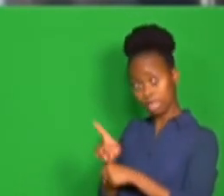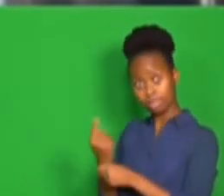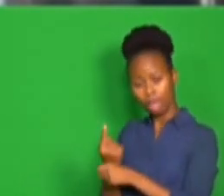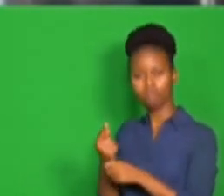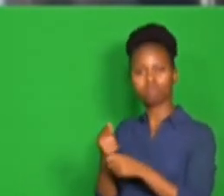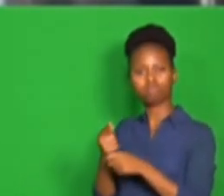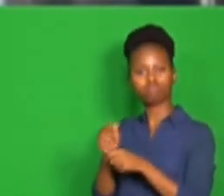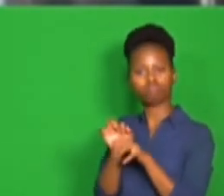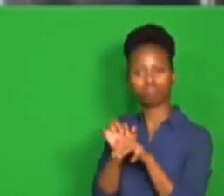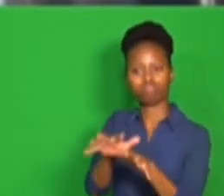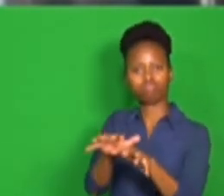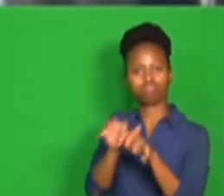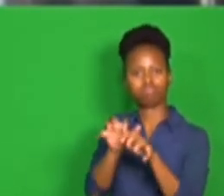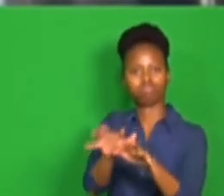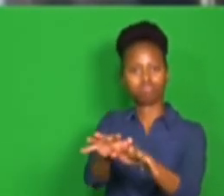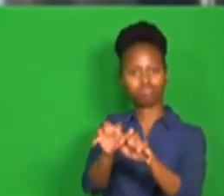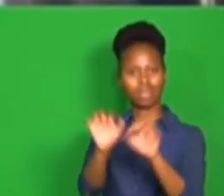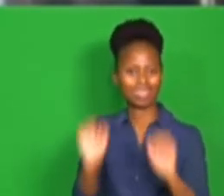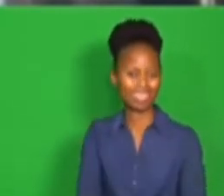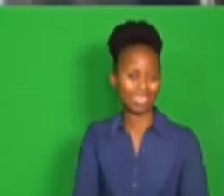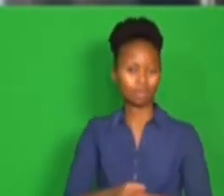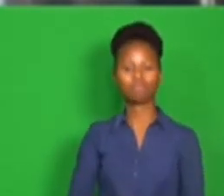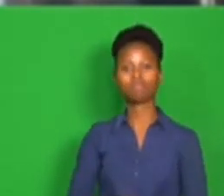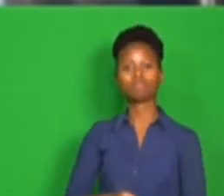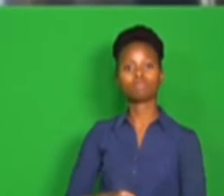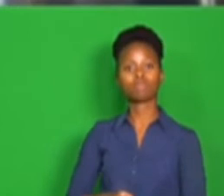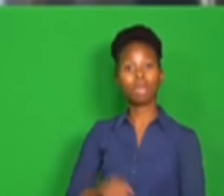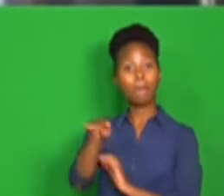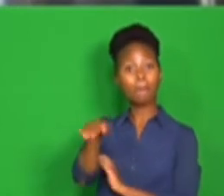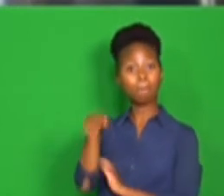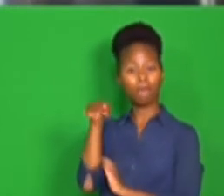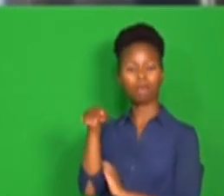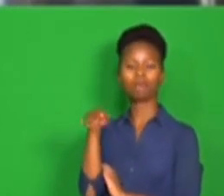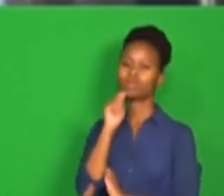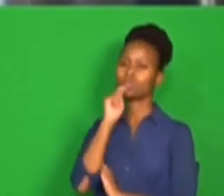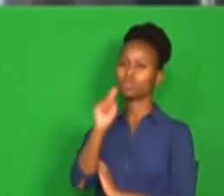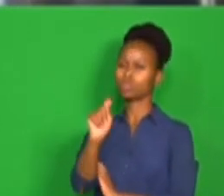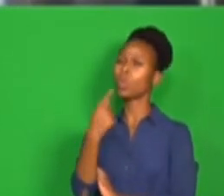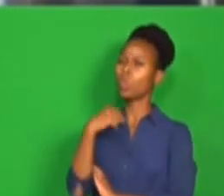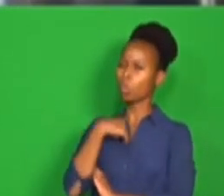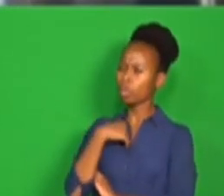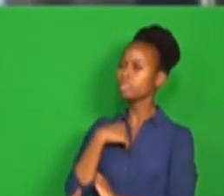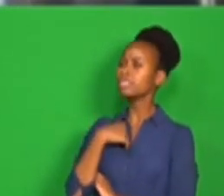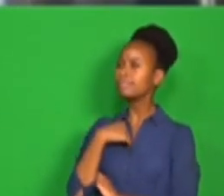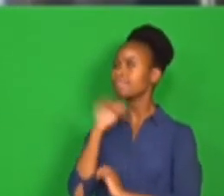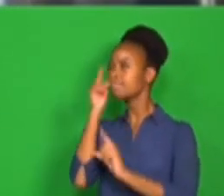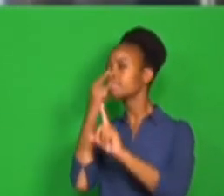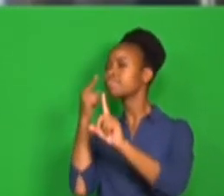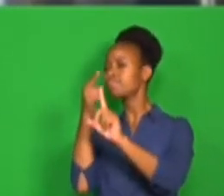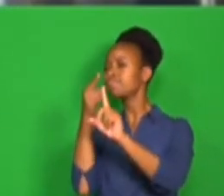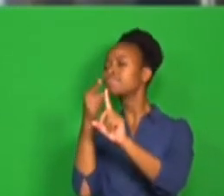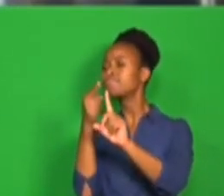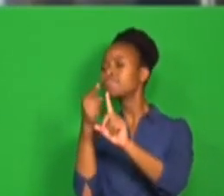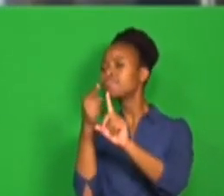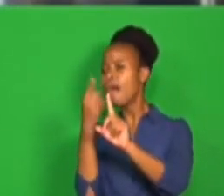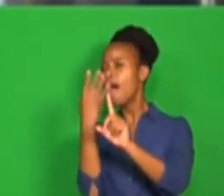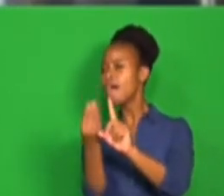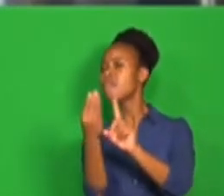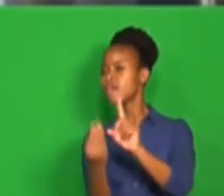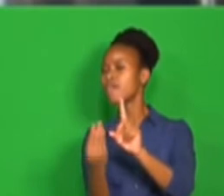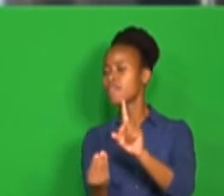the SARB be more ambitious? I think the SARB has been very ambitious, not actually, let me just even say ambitious. We have been